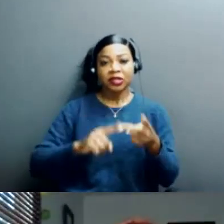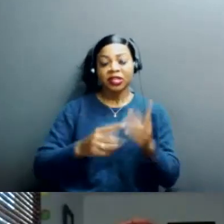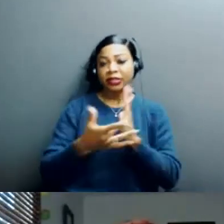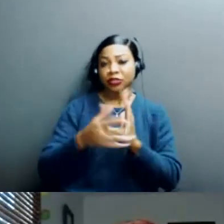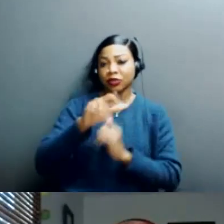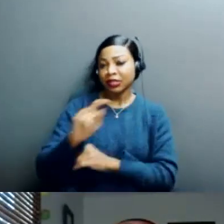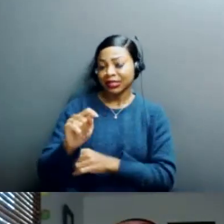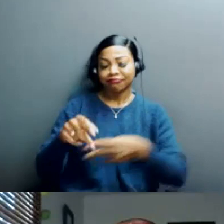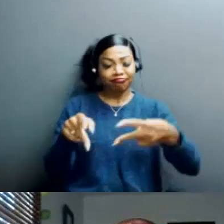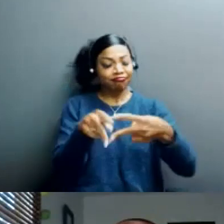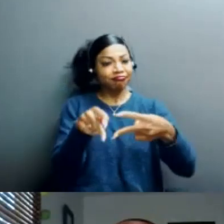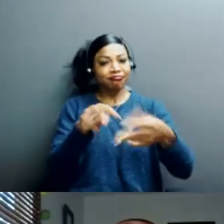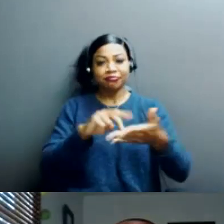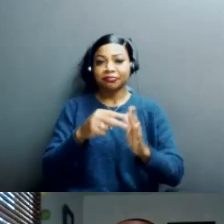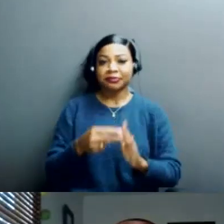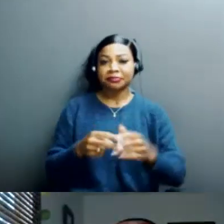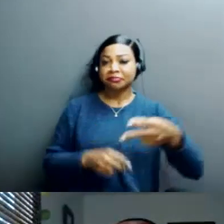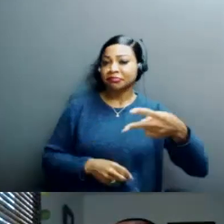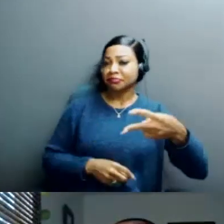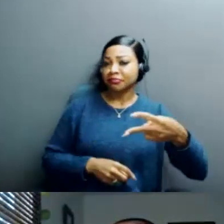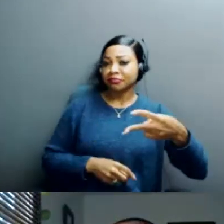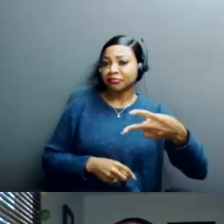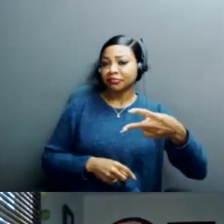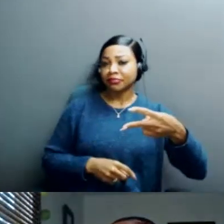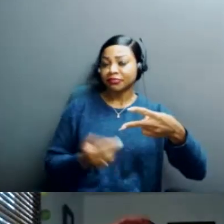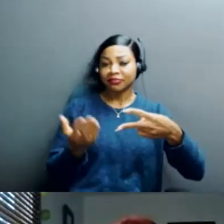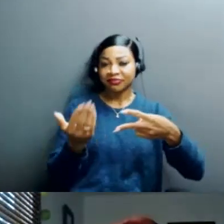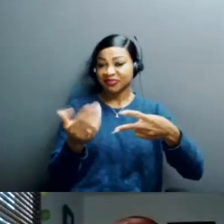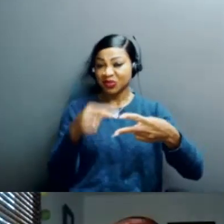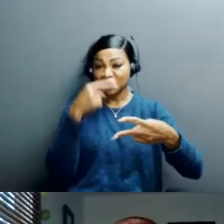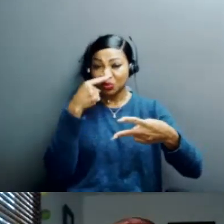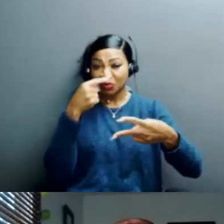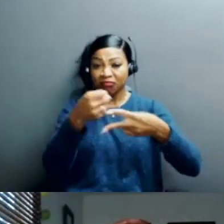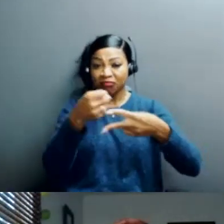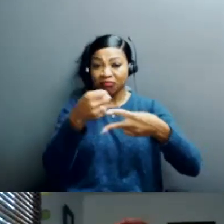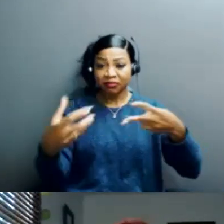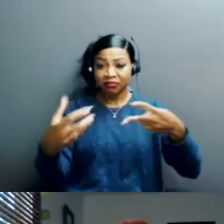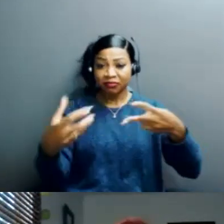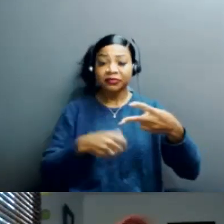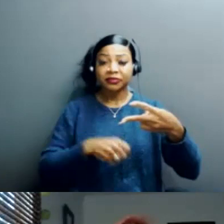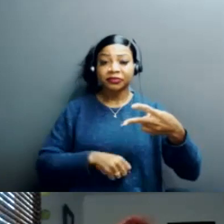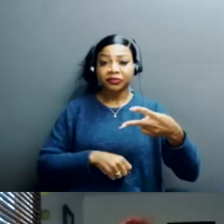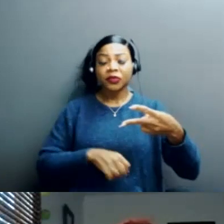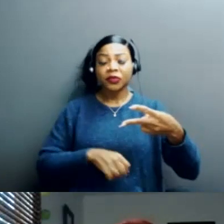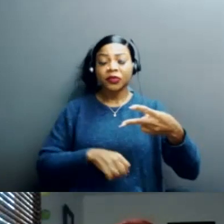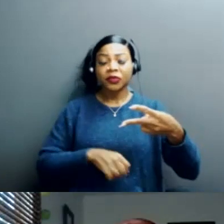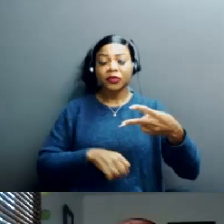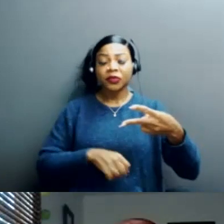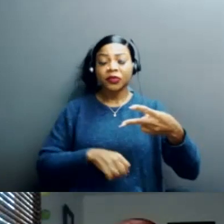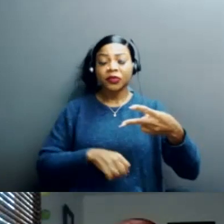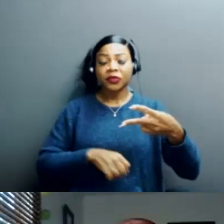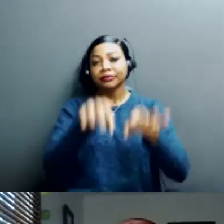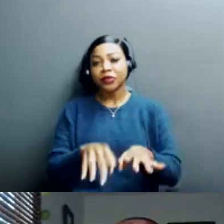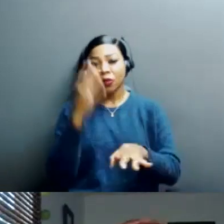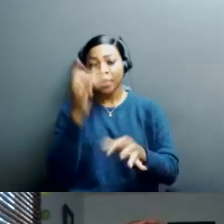do these terms mean what exactly does that can you define those terms for us and explain why it is important and why